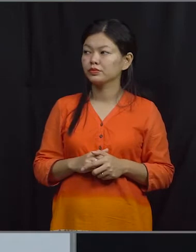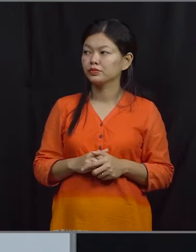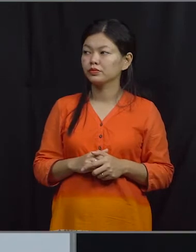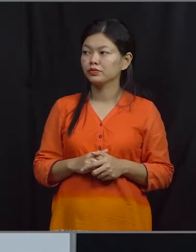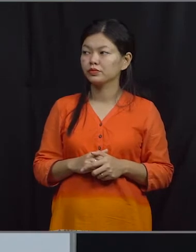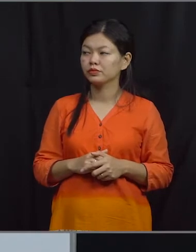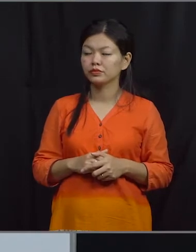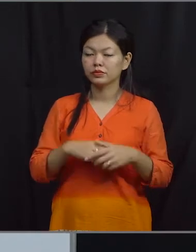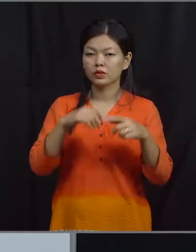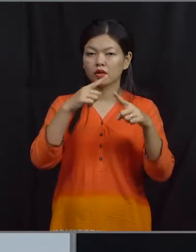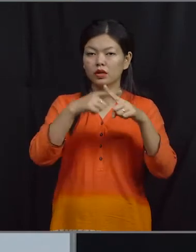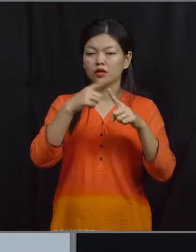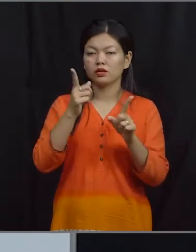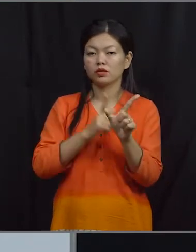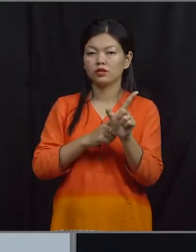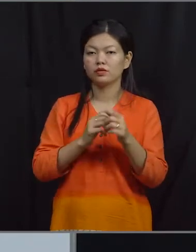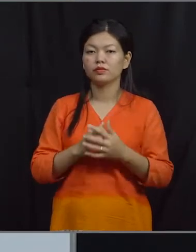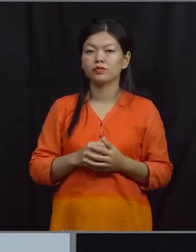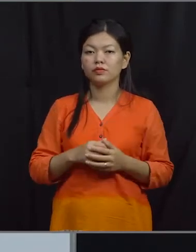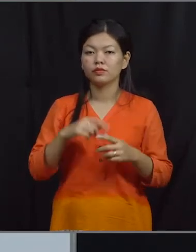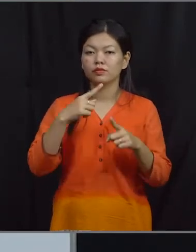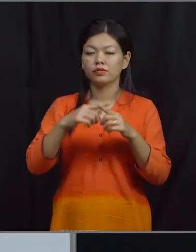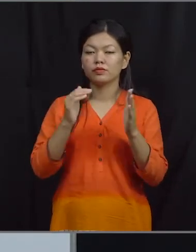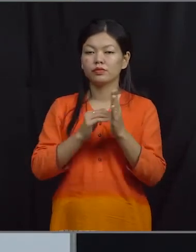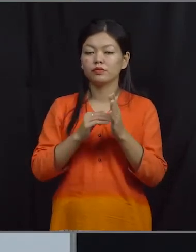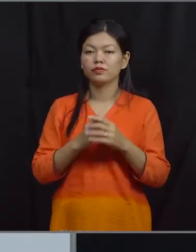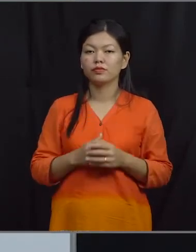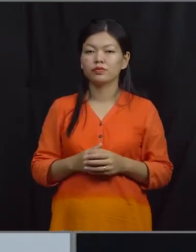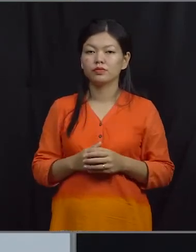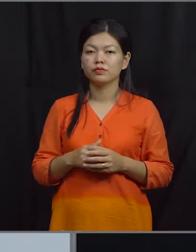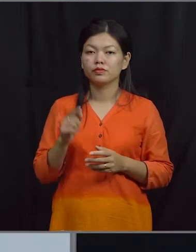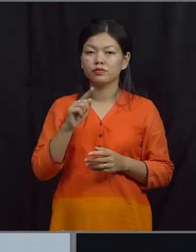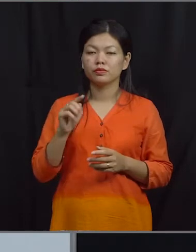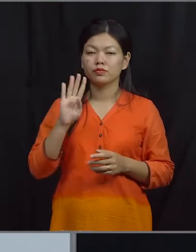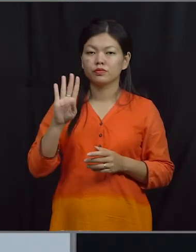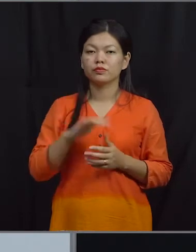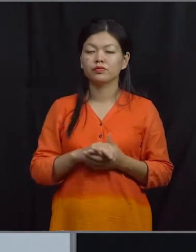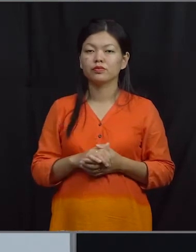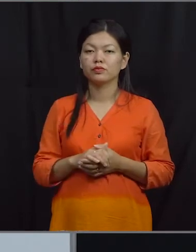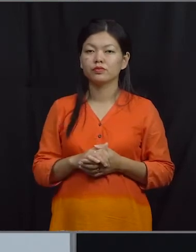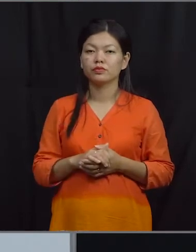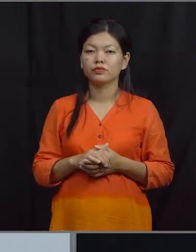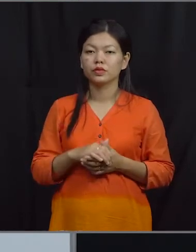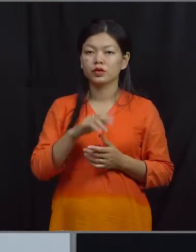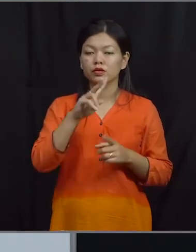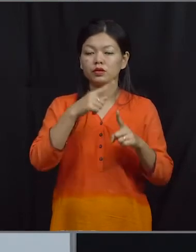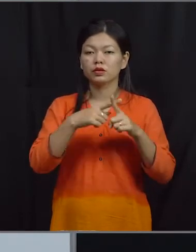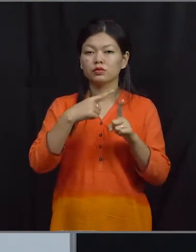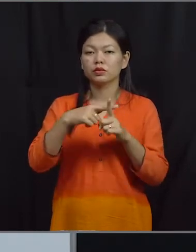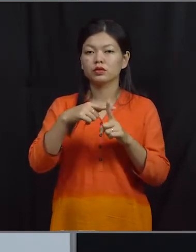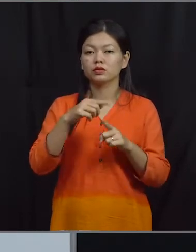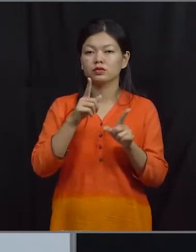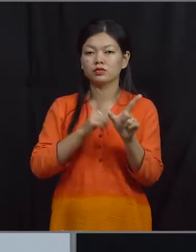Let me take this system: x minus y plus z equal to 4, 2x plus y